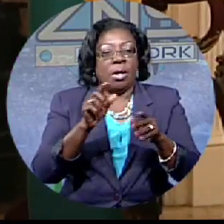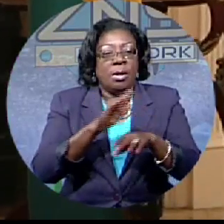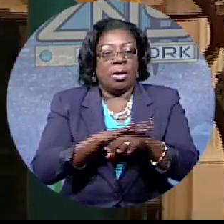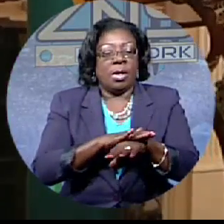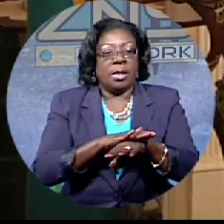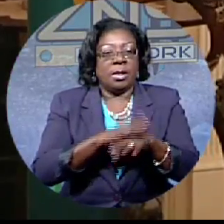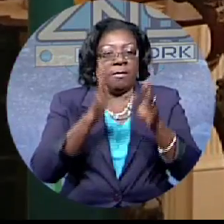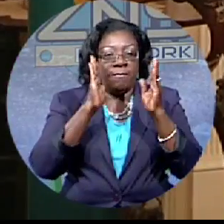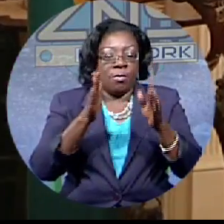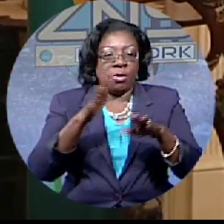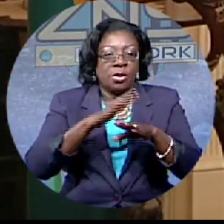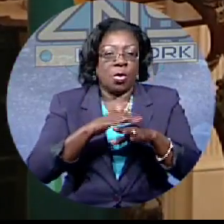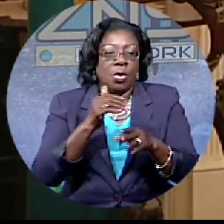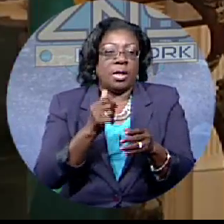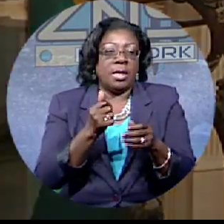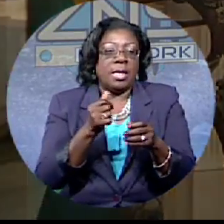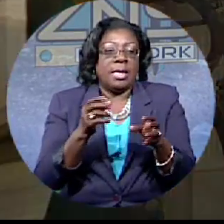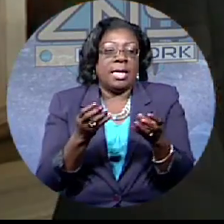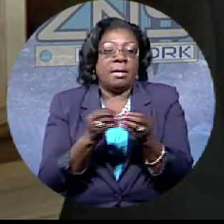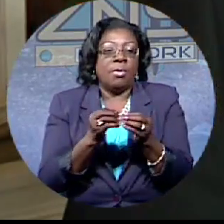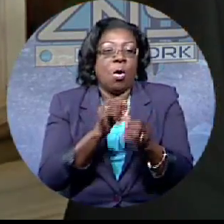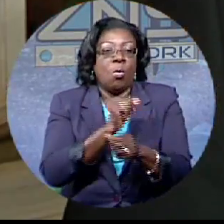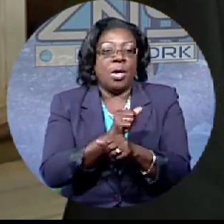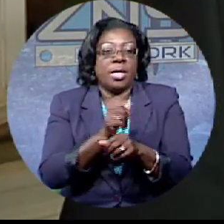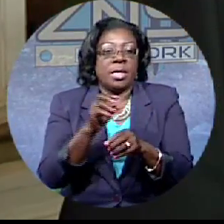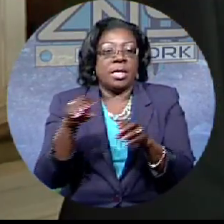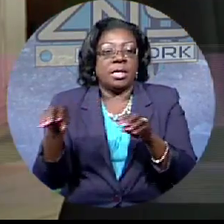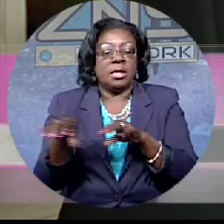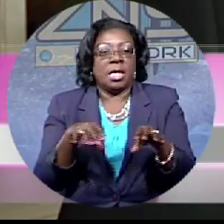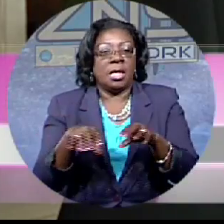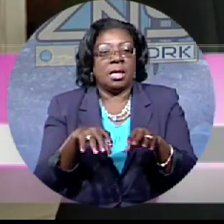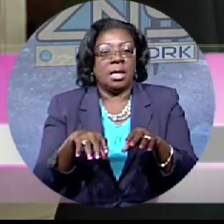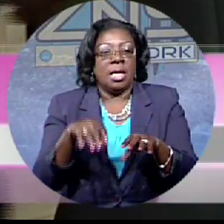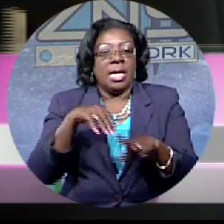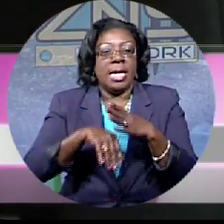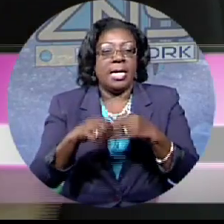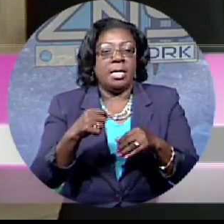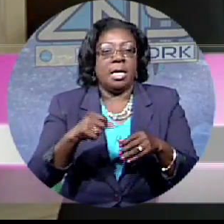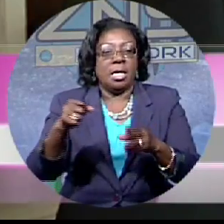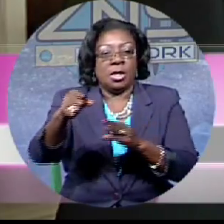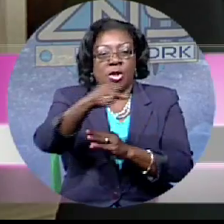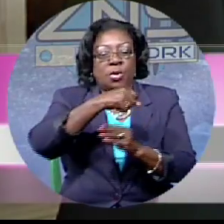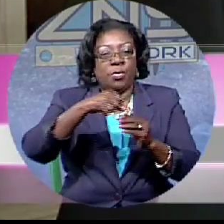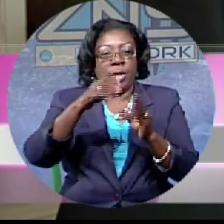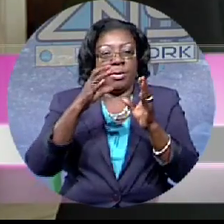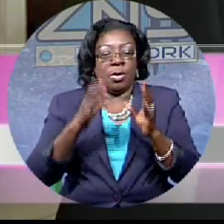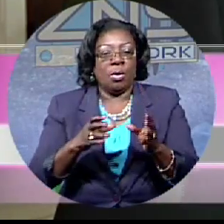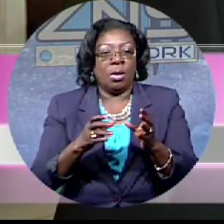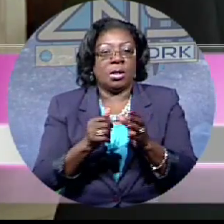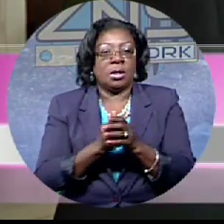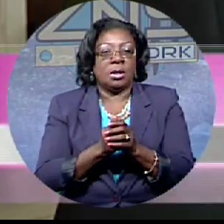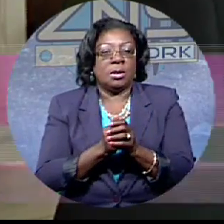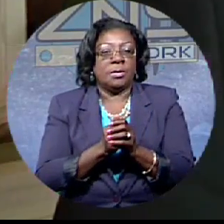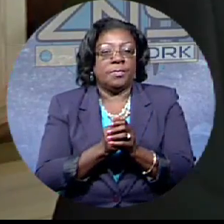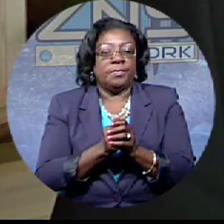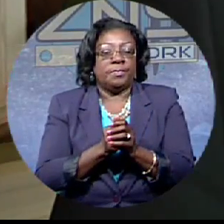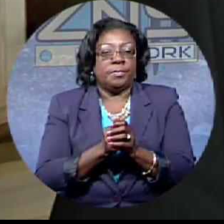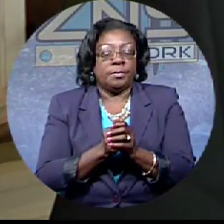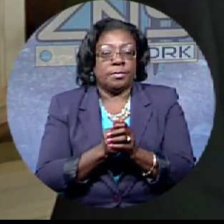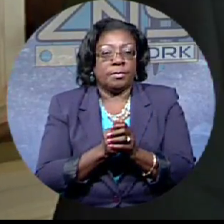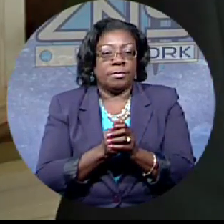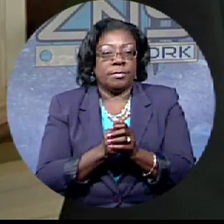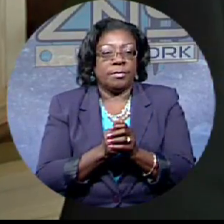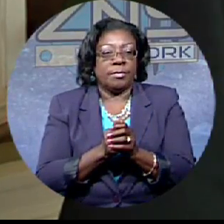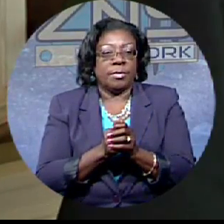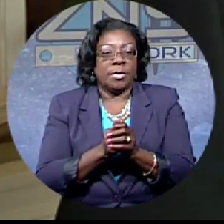increasing efficiency. Play my part and assist the issues that we have in the court in terms of the